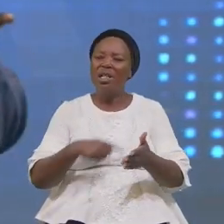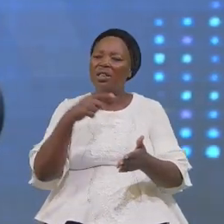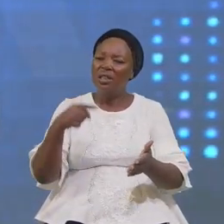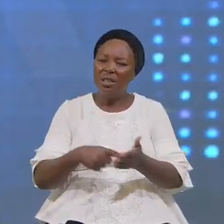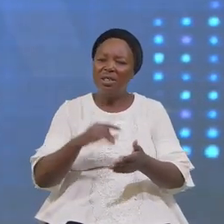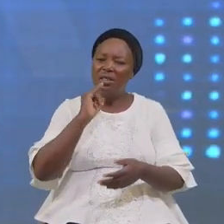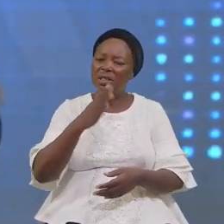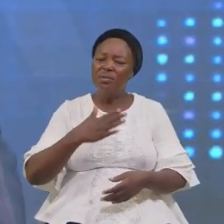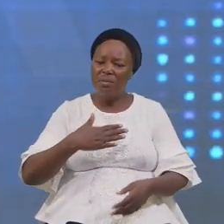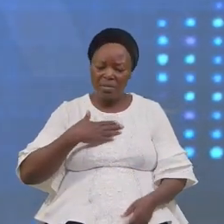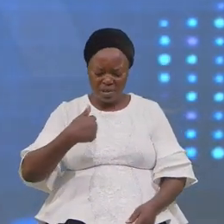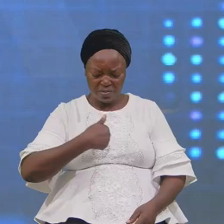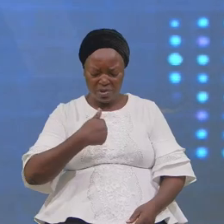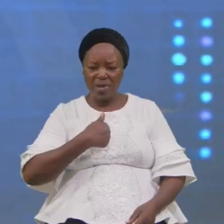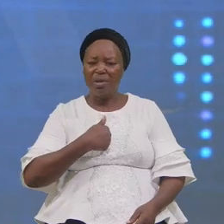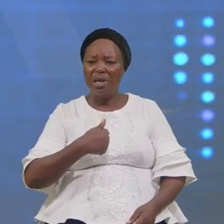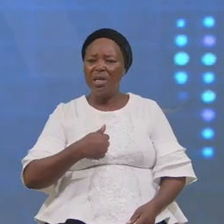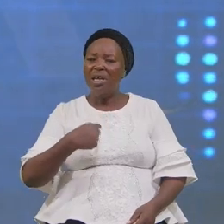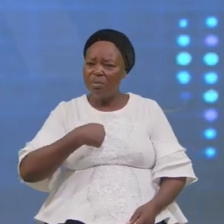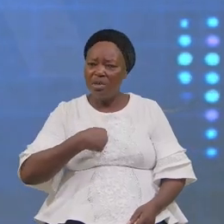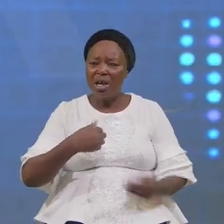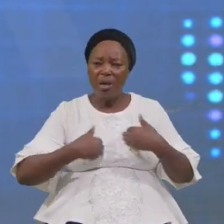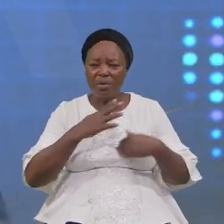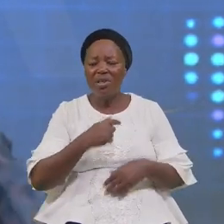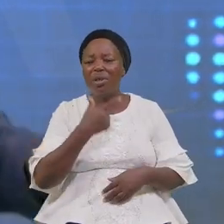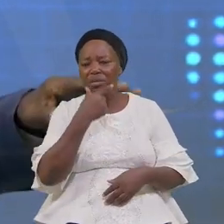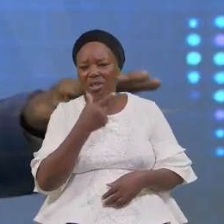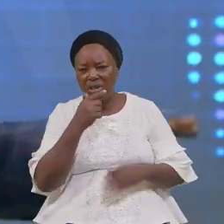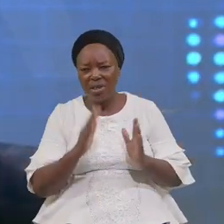real self. I've been a pretender.